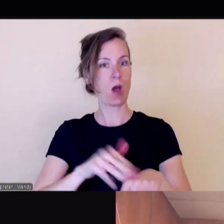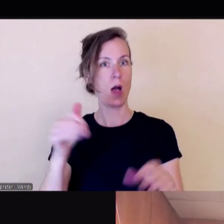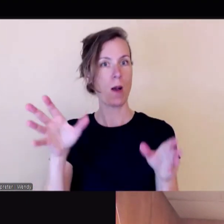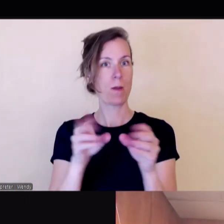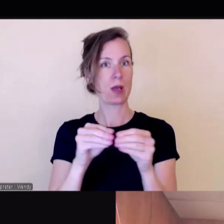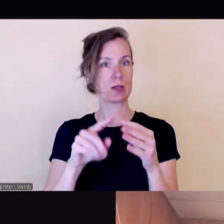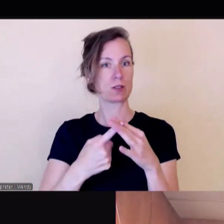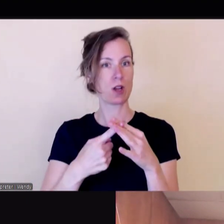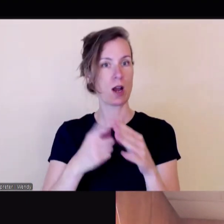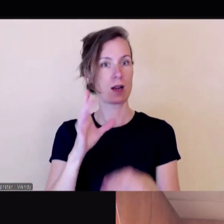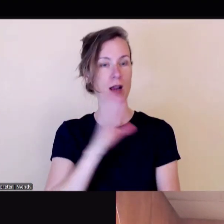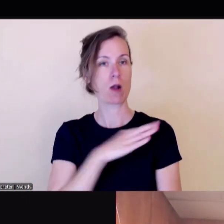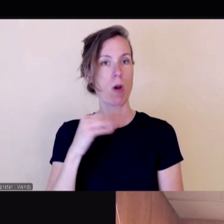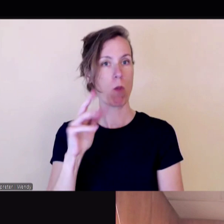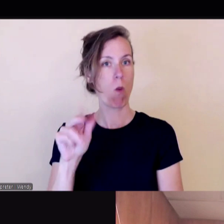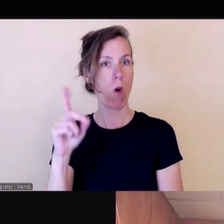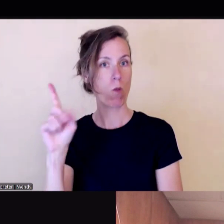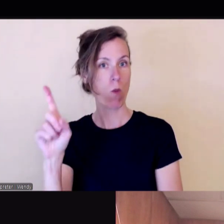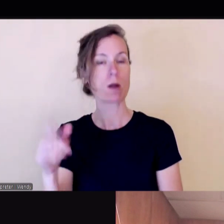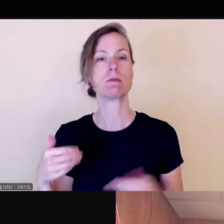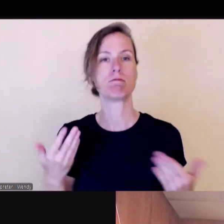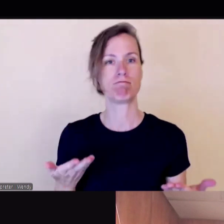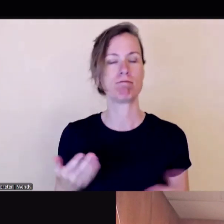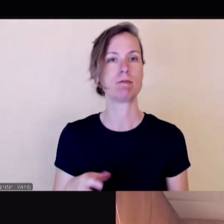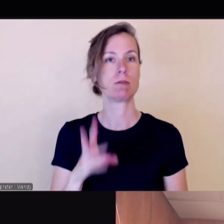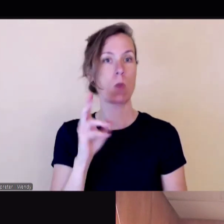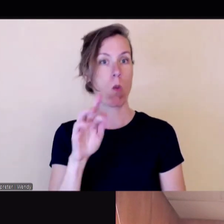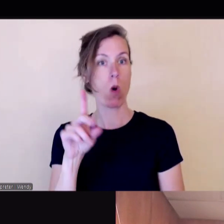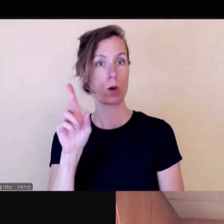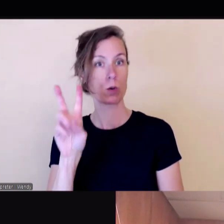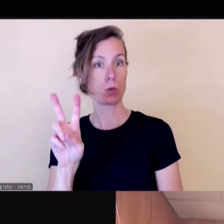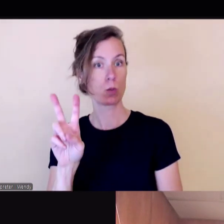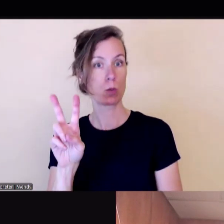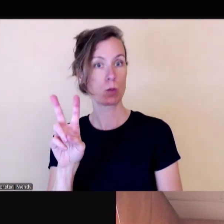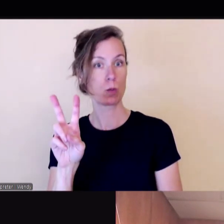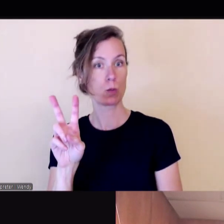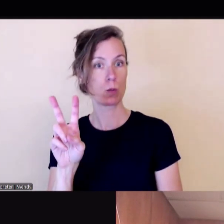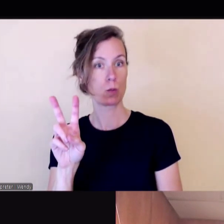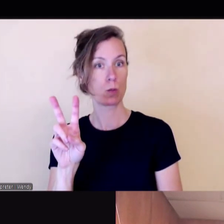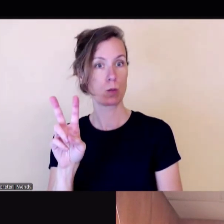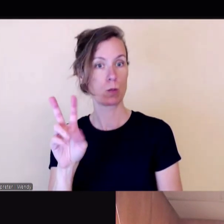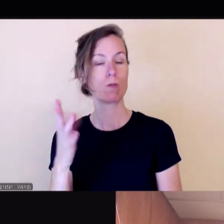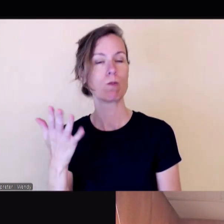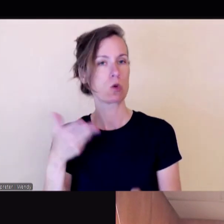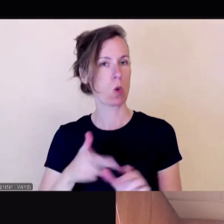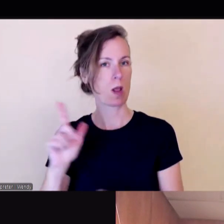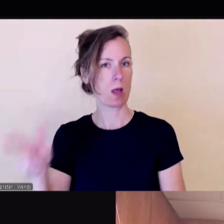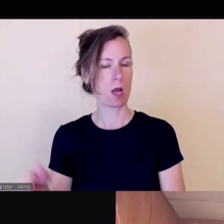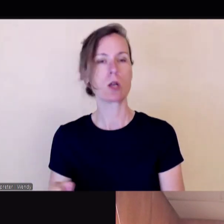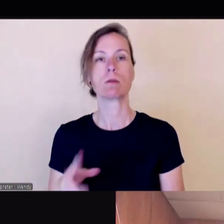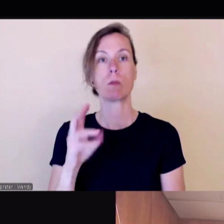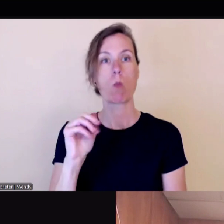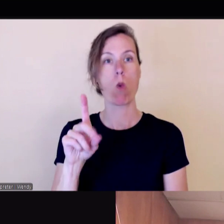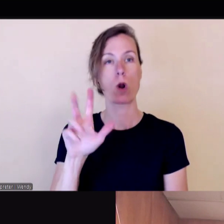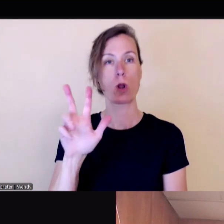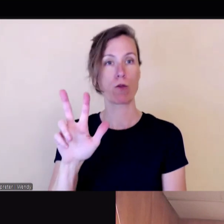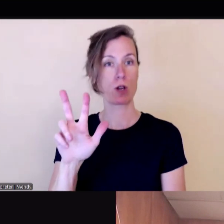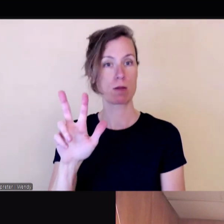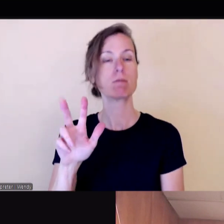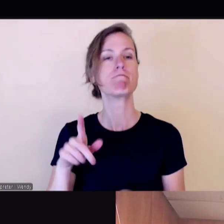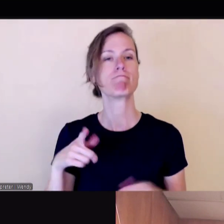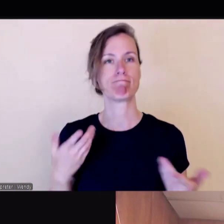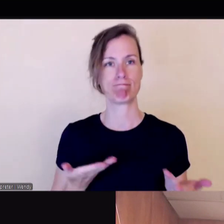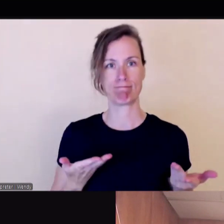Present. Thank you. Councilmember from Ward 2. Probably is going to join us a little later. Councilmember from Ward 3. Present.